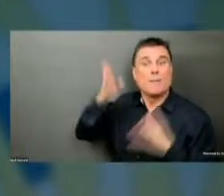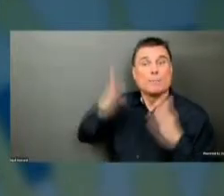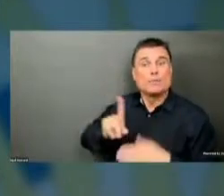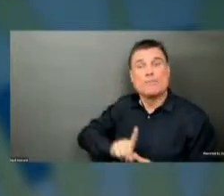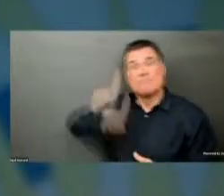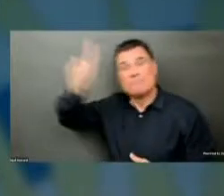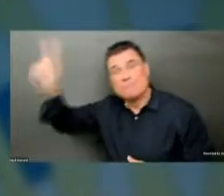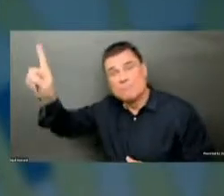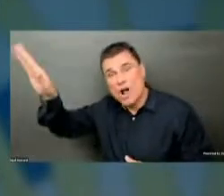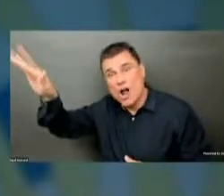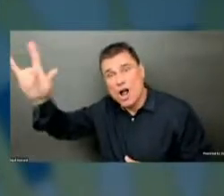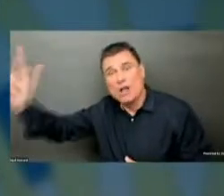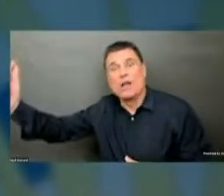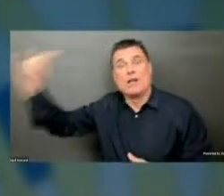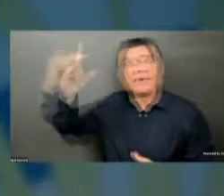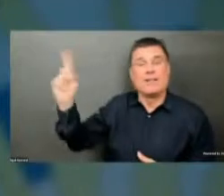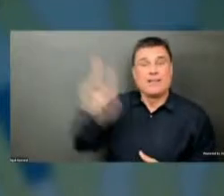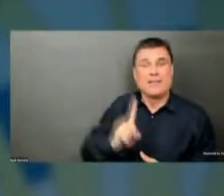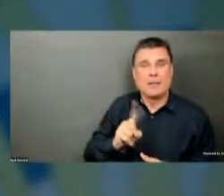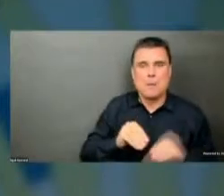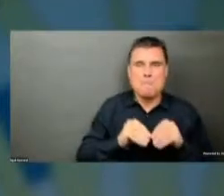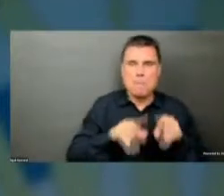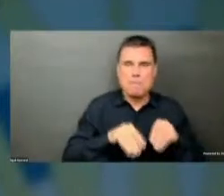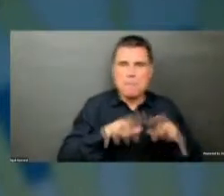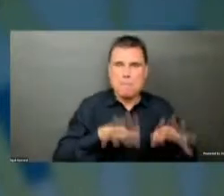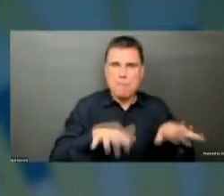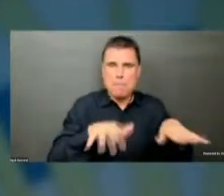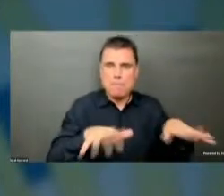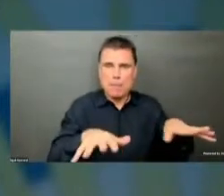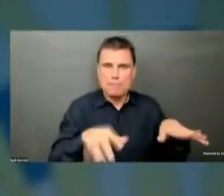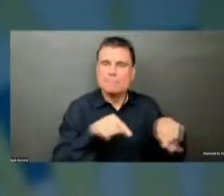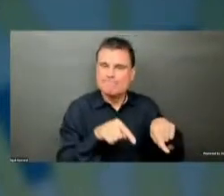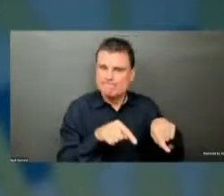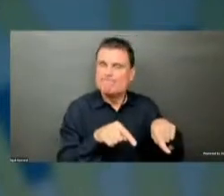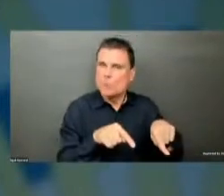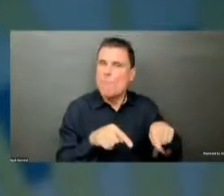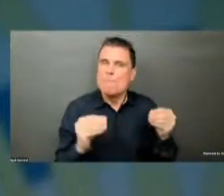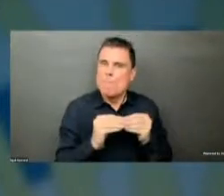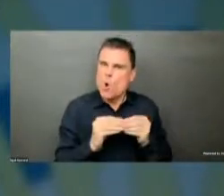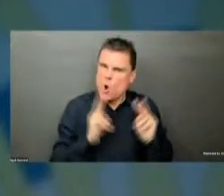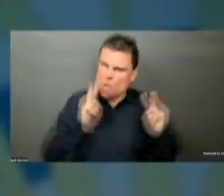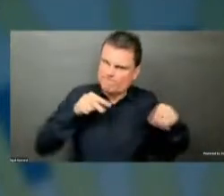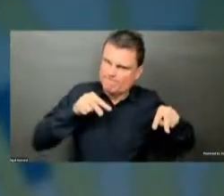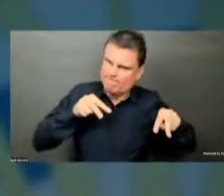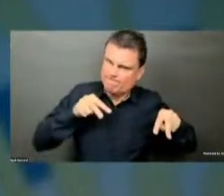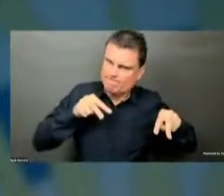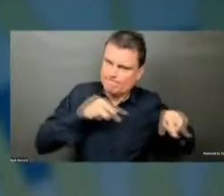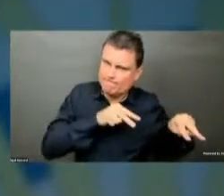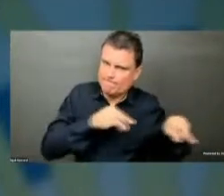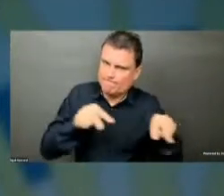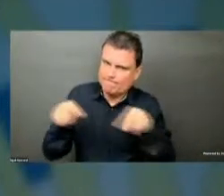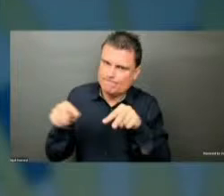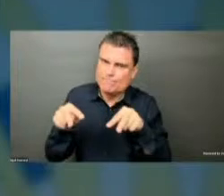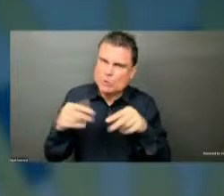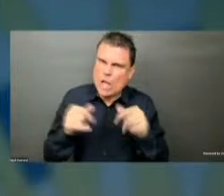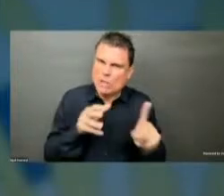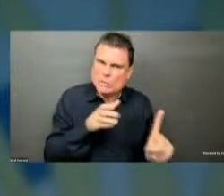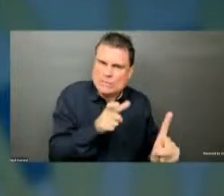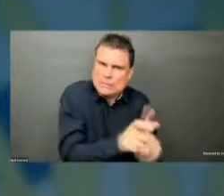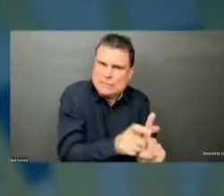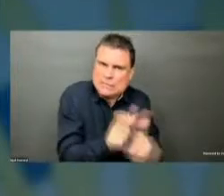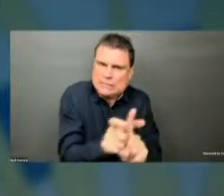targeting of outbreaks and other places to make sure that we are finding and containing this variant.